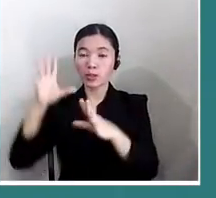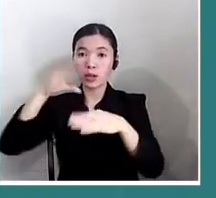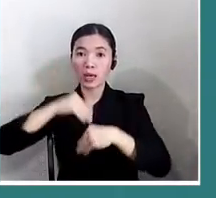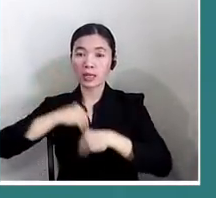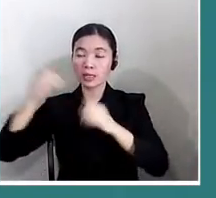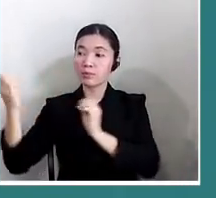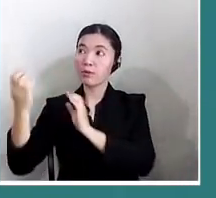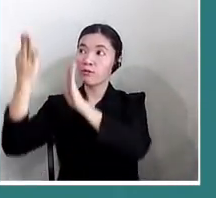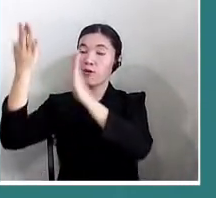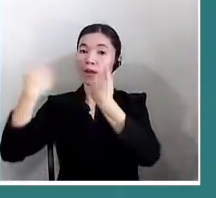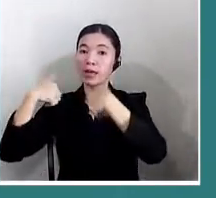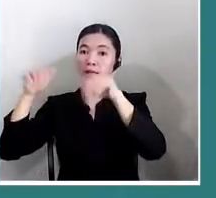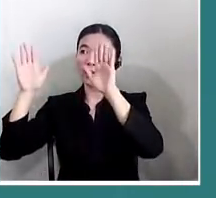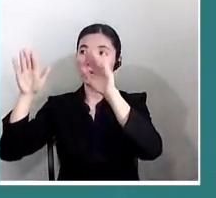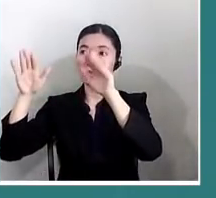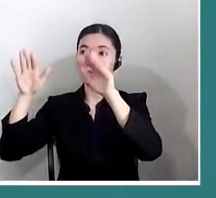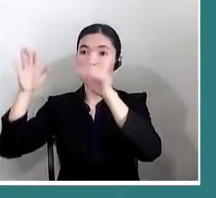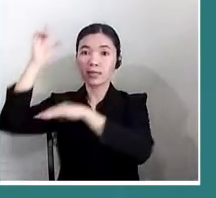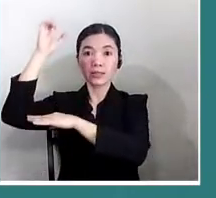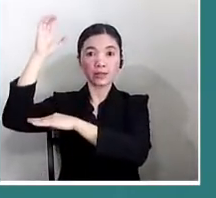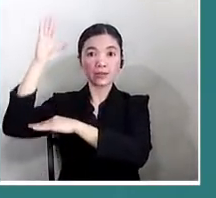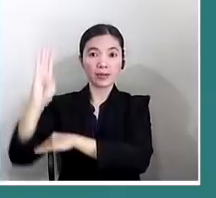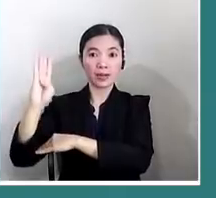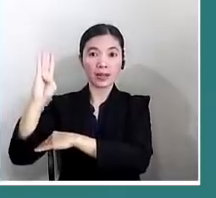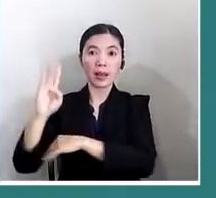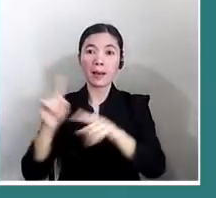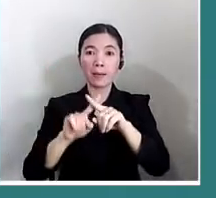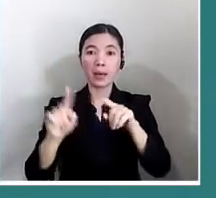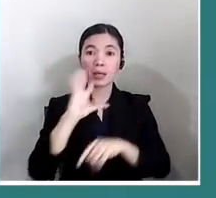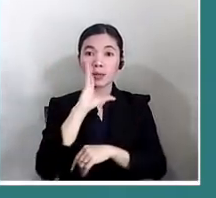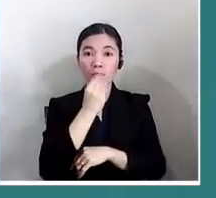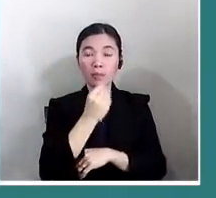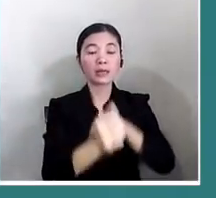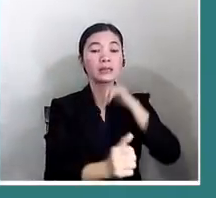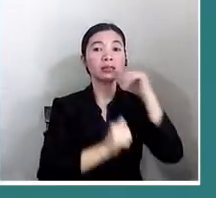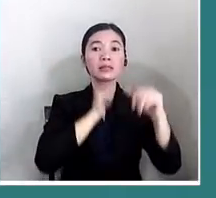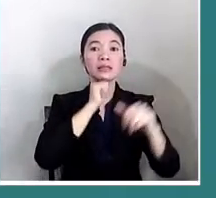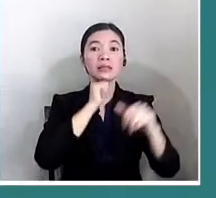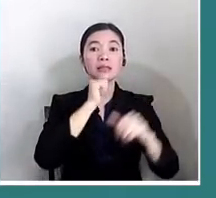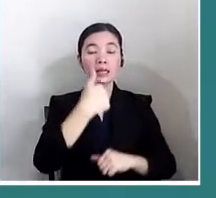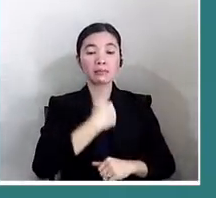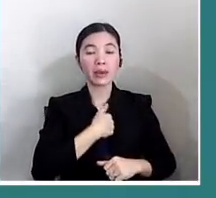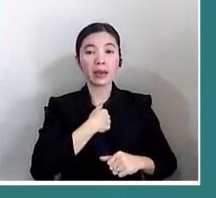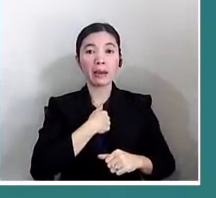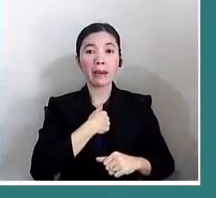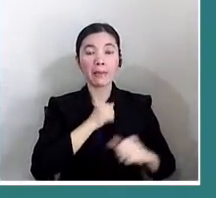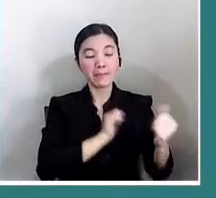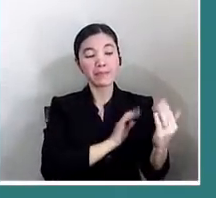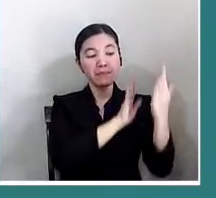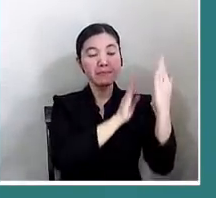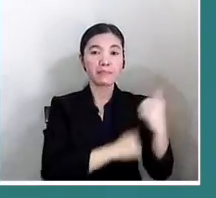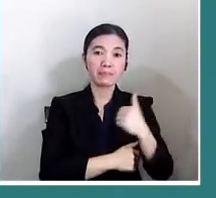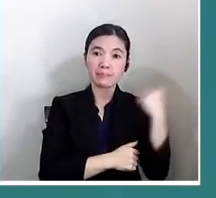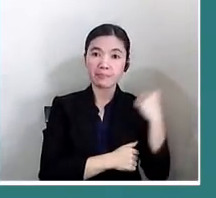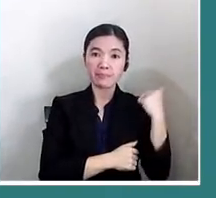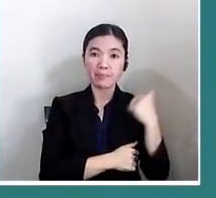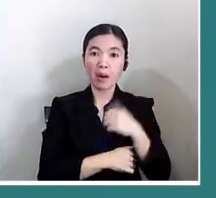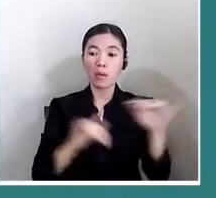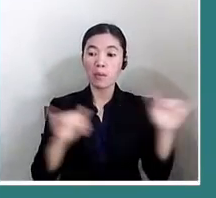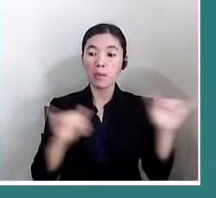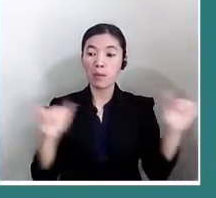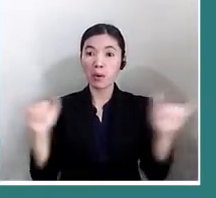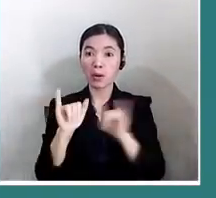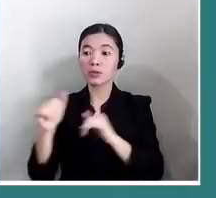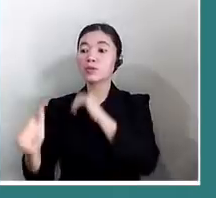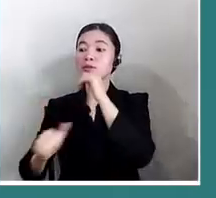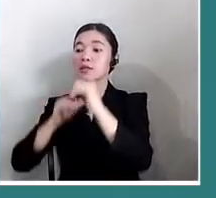of God. But whoever denies Me before others will be denied before